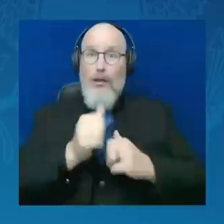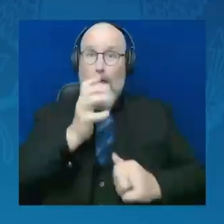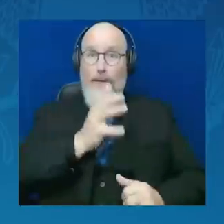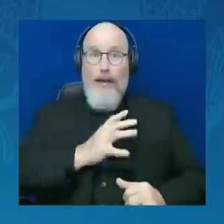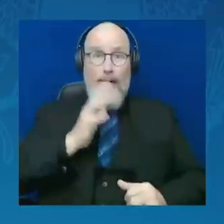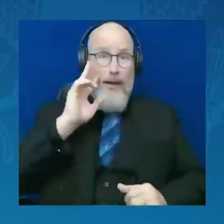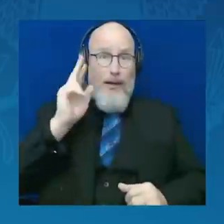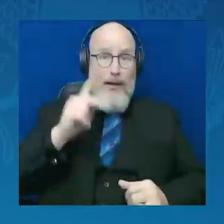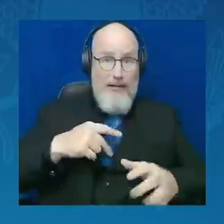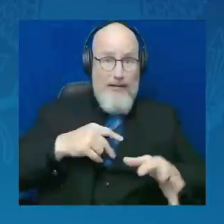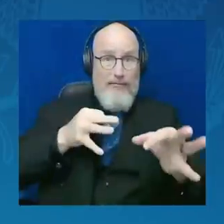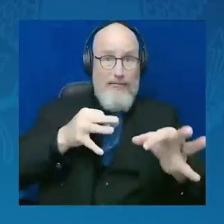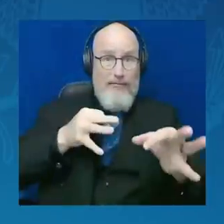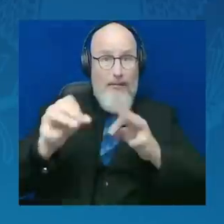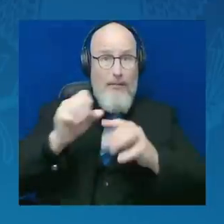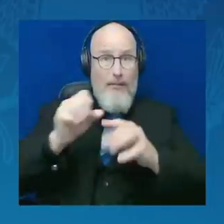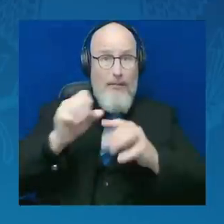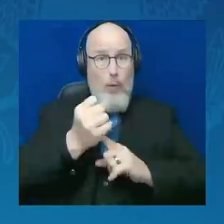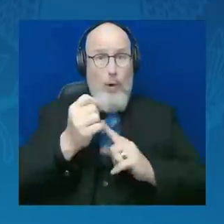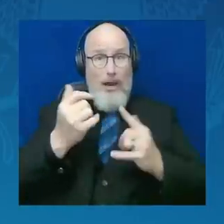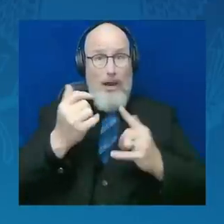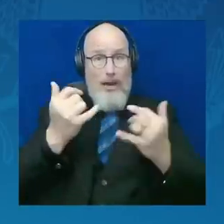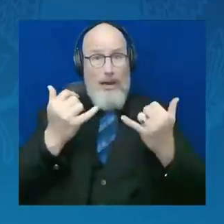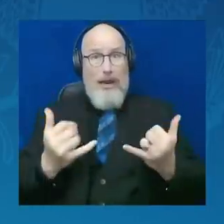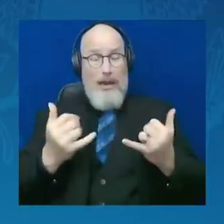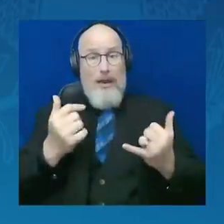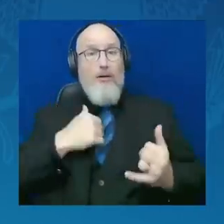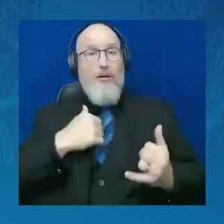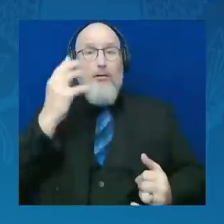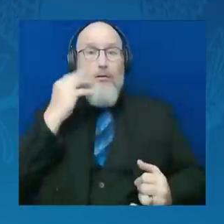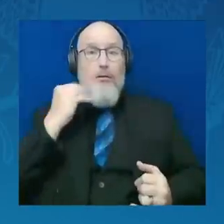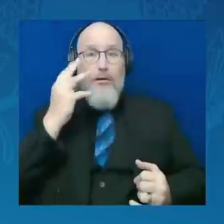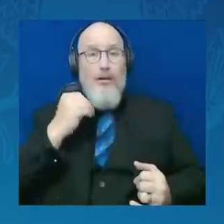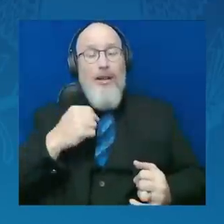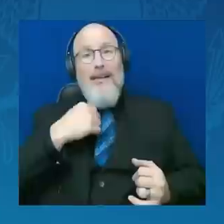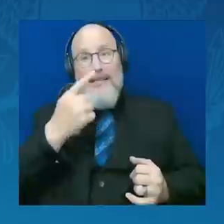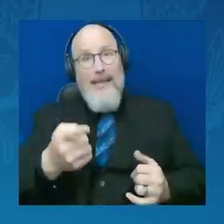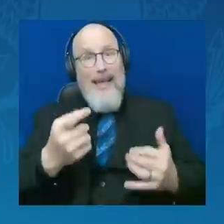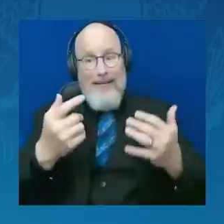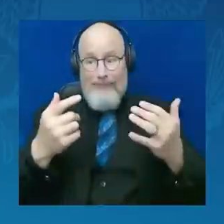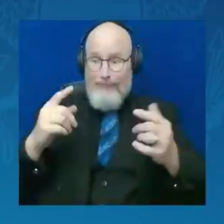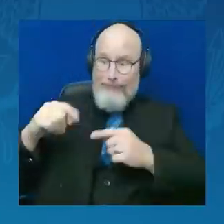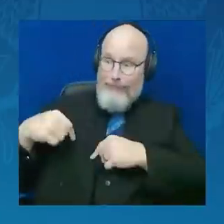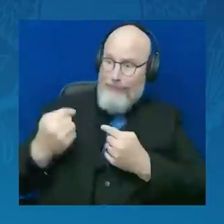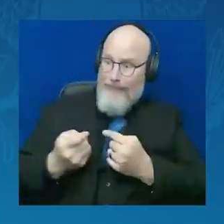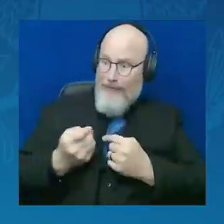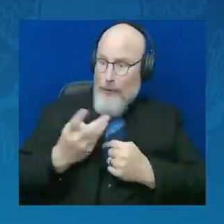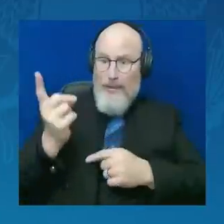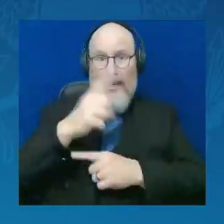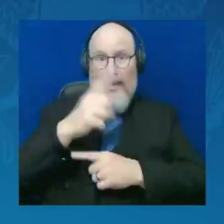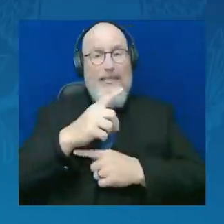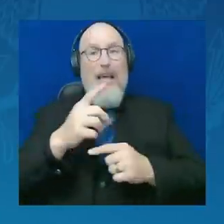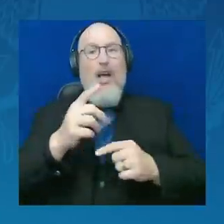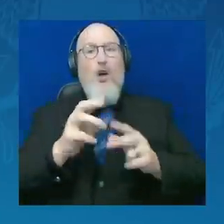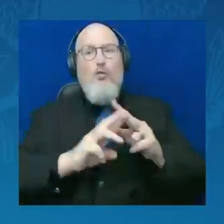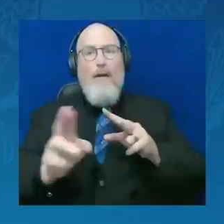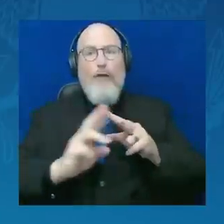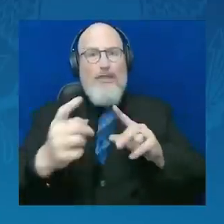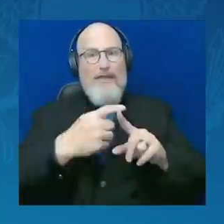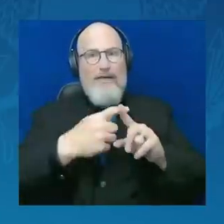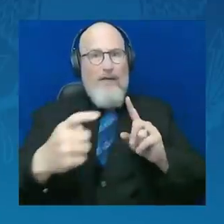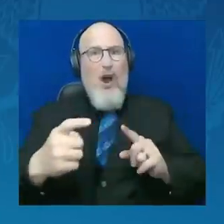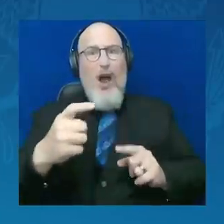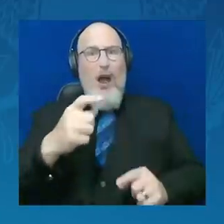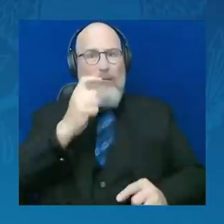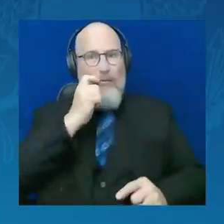that we are facing. I said that today, for a number of days actually, we have been receiving refugees from Ukraine in Poland.